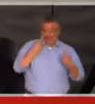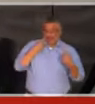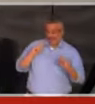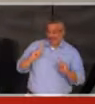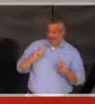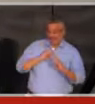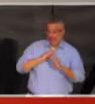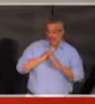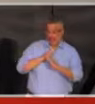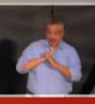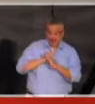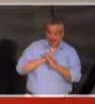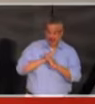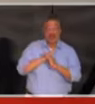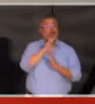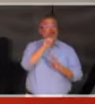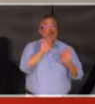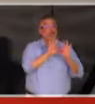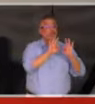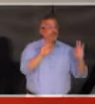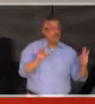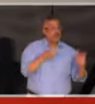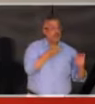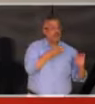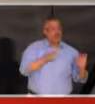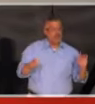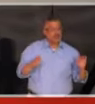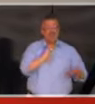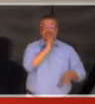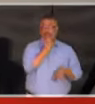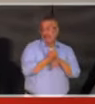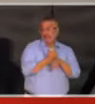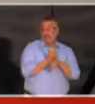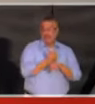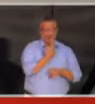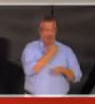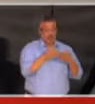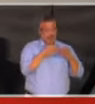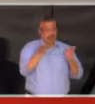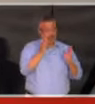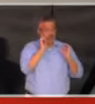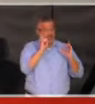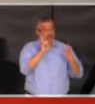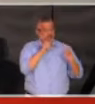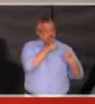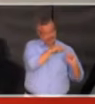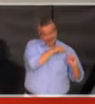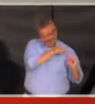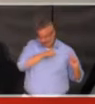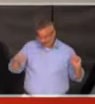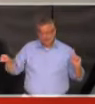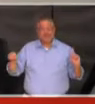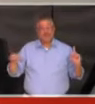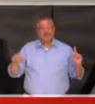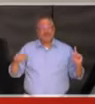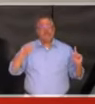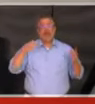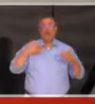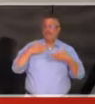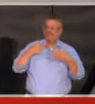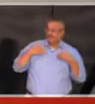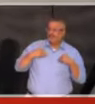but underutilized associate degree for transfer and establish a single general education pathway that meets transfer admission to